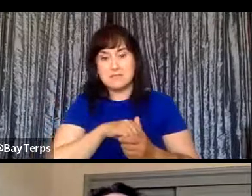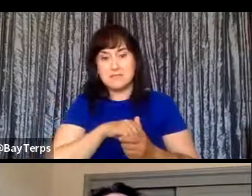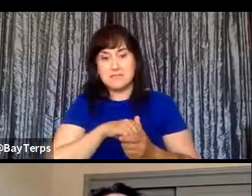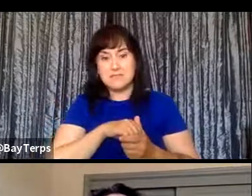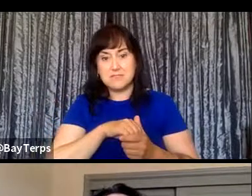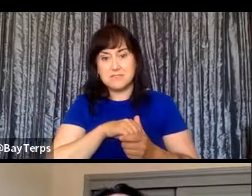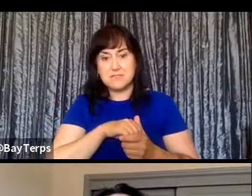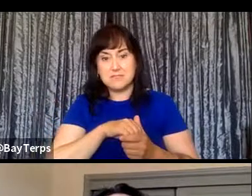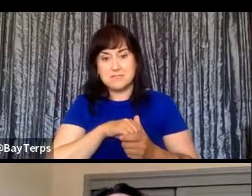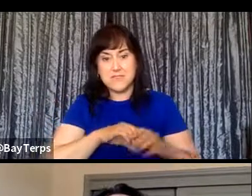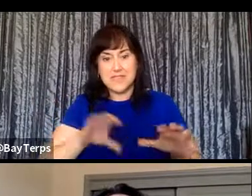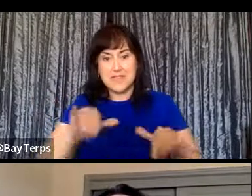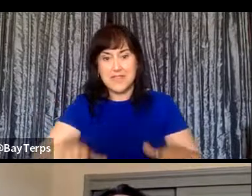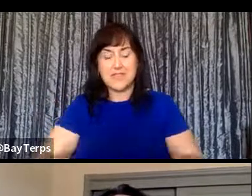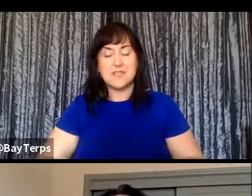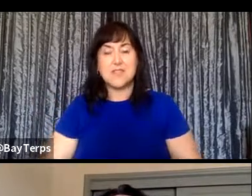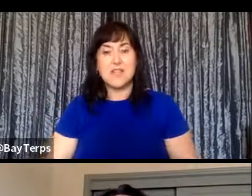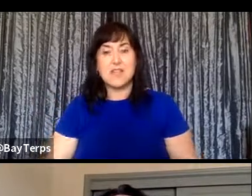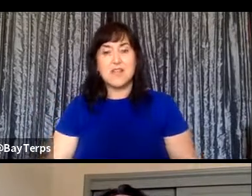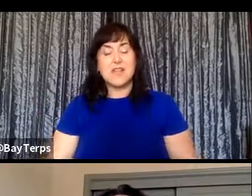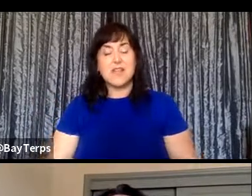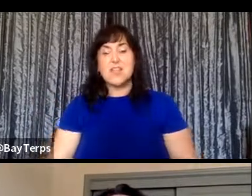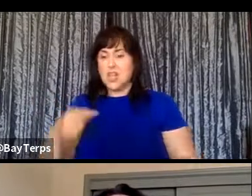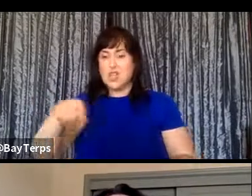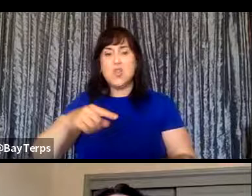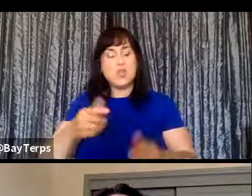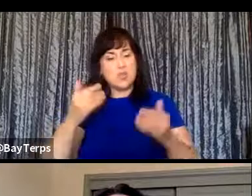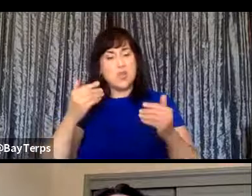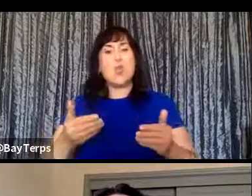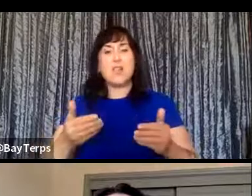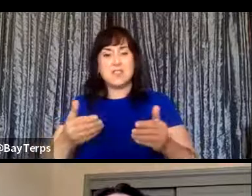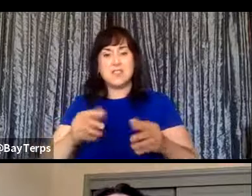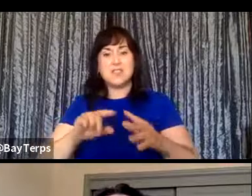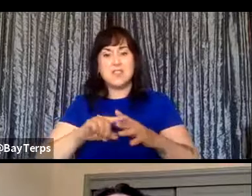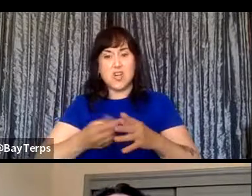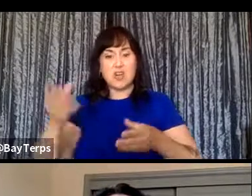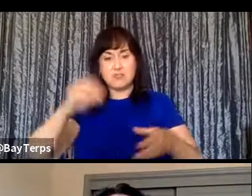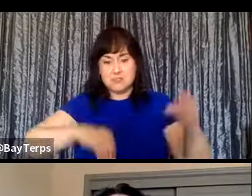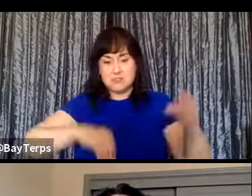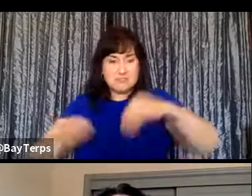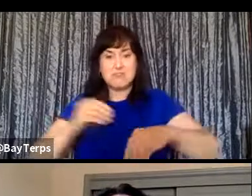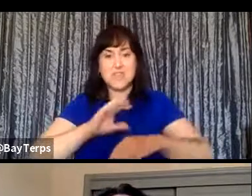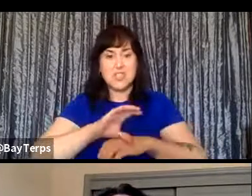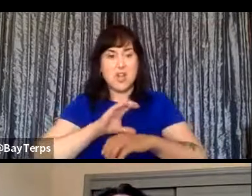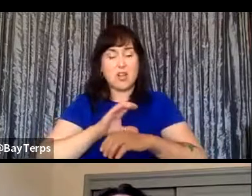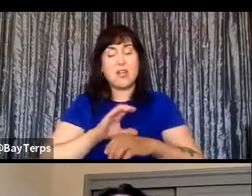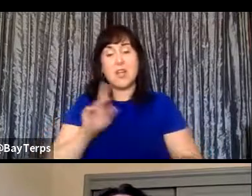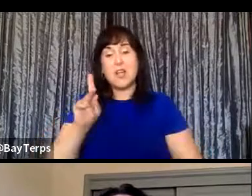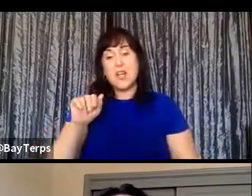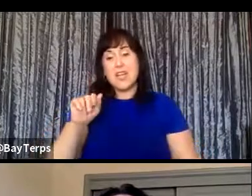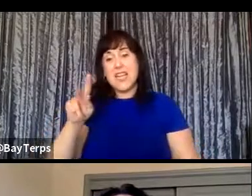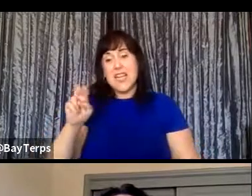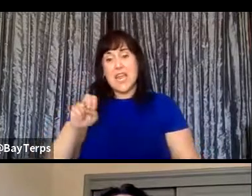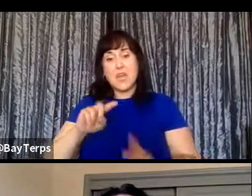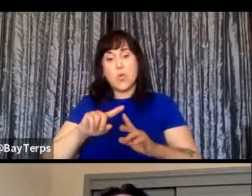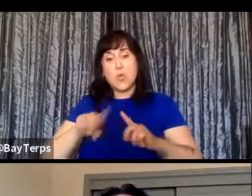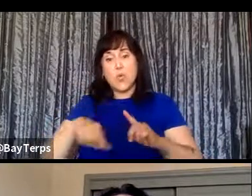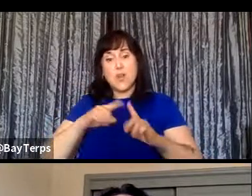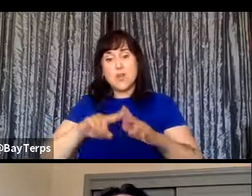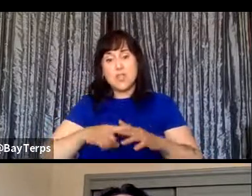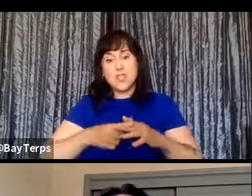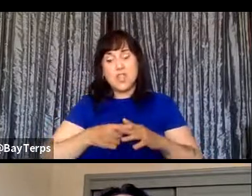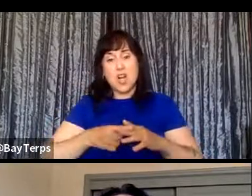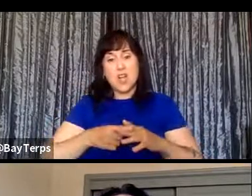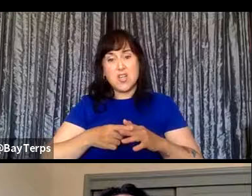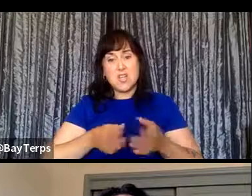else to make their chocolate, to start adding their chocolate in. Make sure, Kate, by the way, when you start filling up your mold, just give